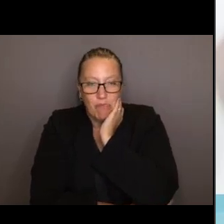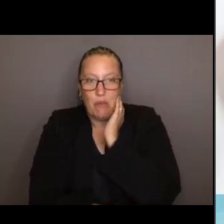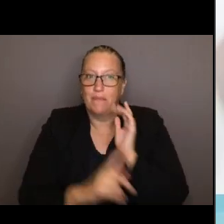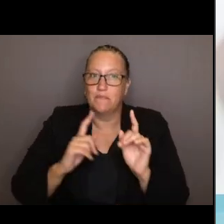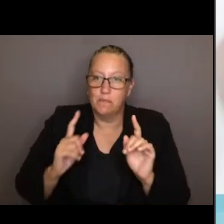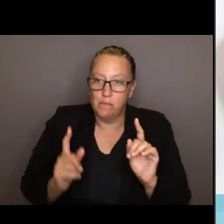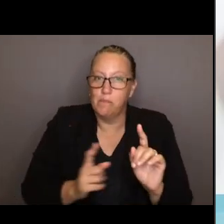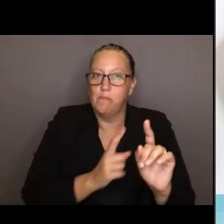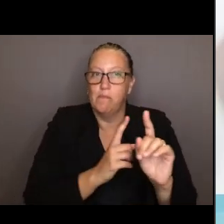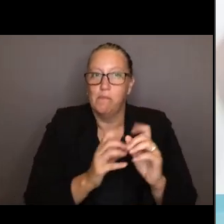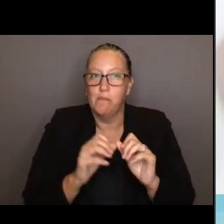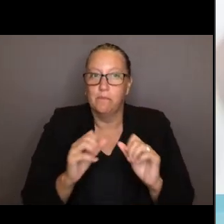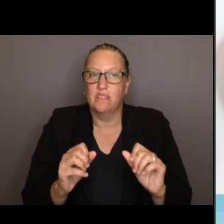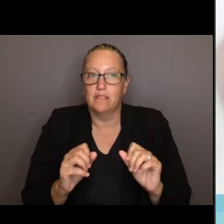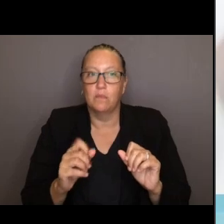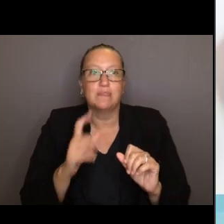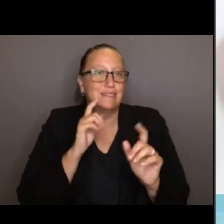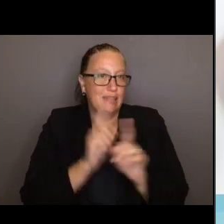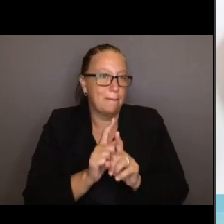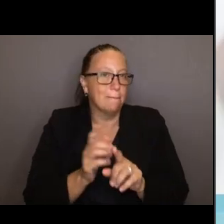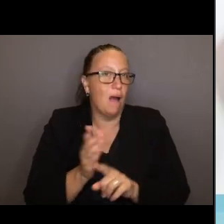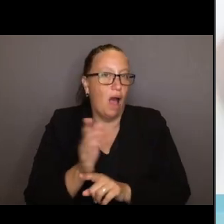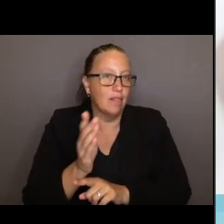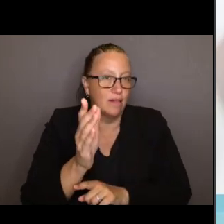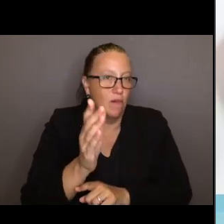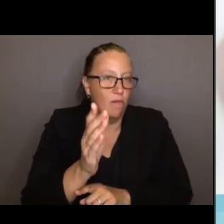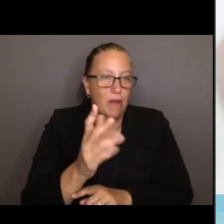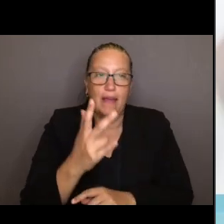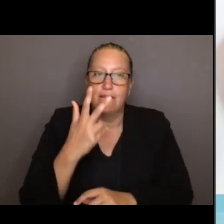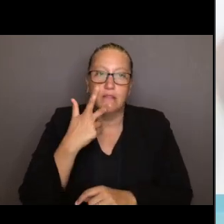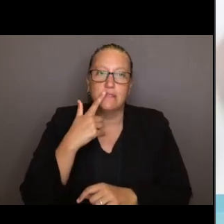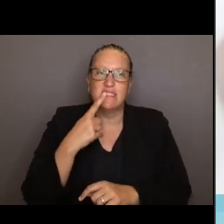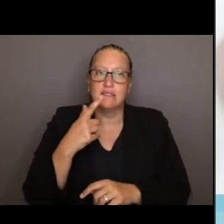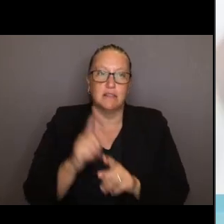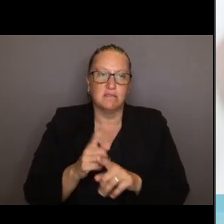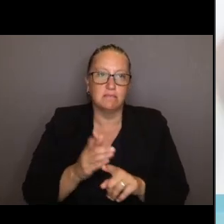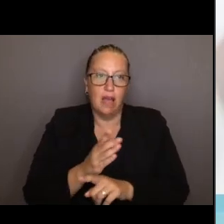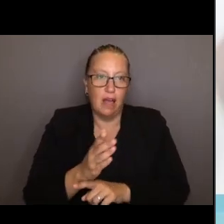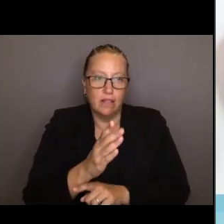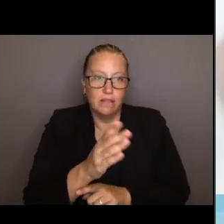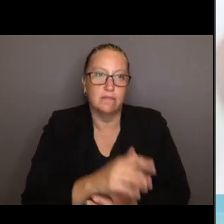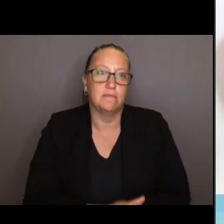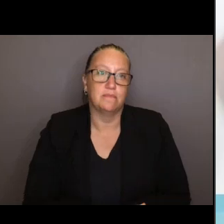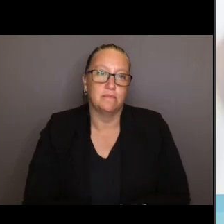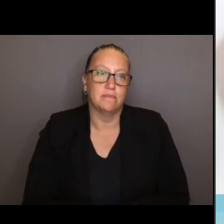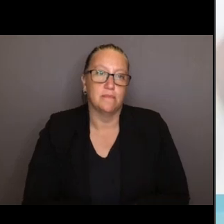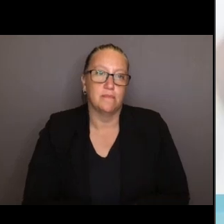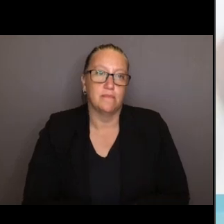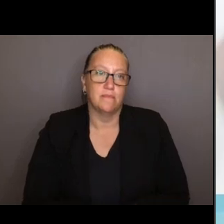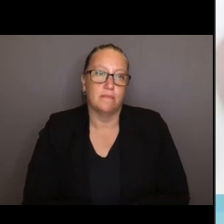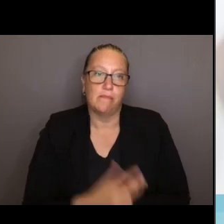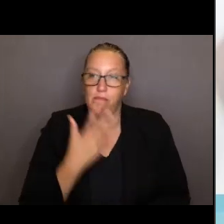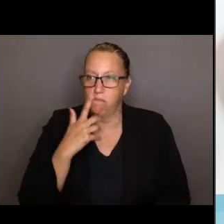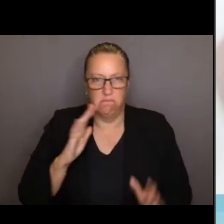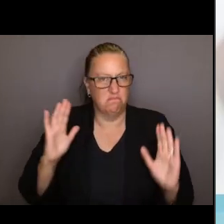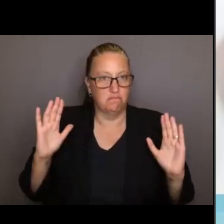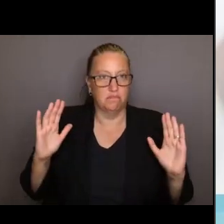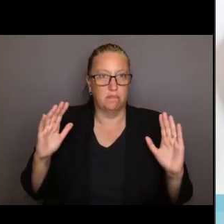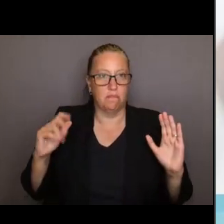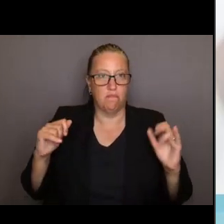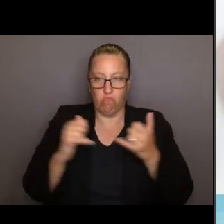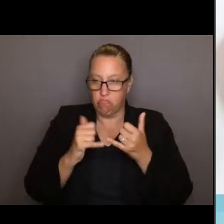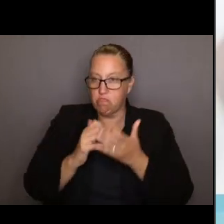about whatever. It'd take the same path though. It would take the same path though. If they're saying that the uncle is, then it's the uncle